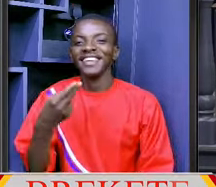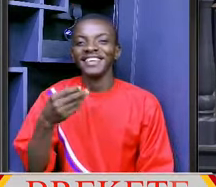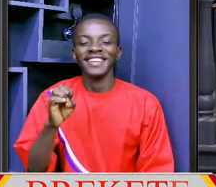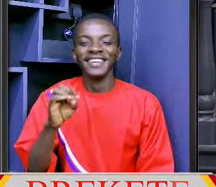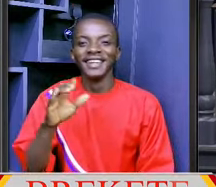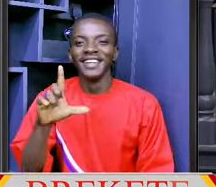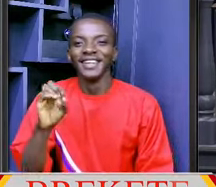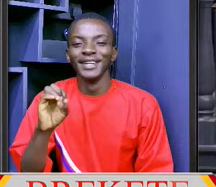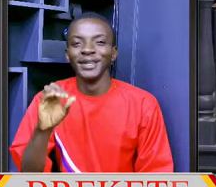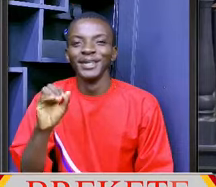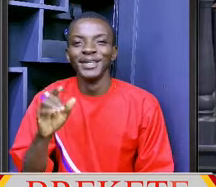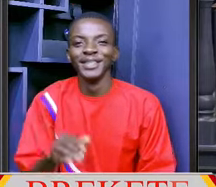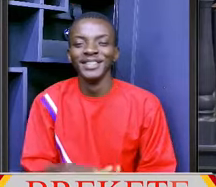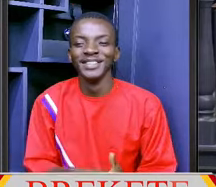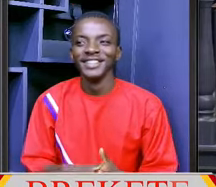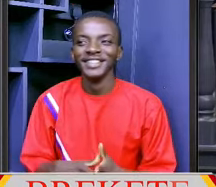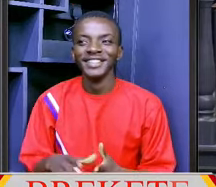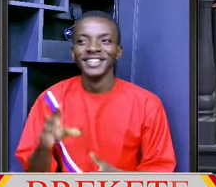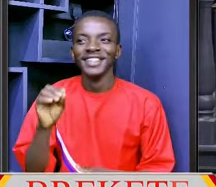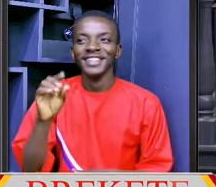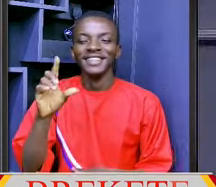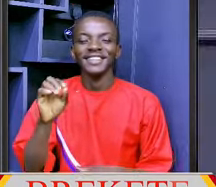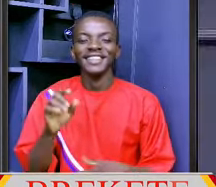Hambe lembe.